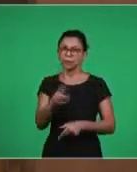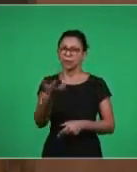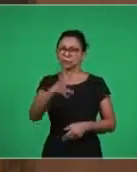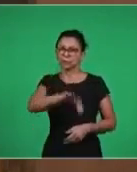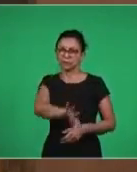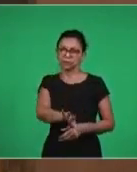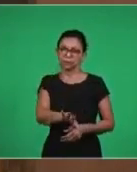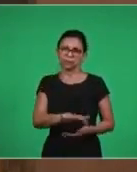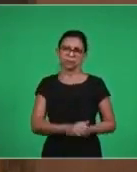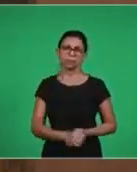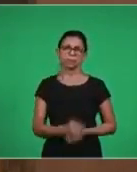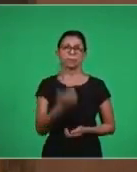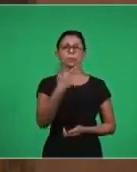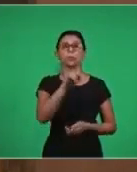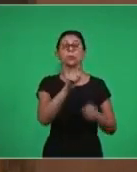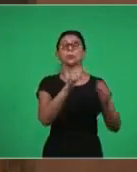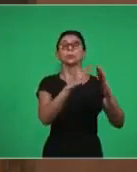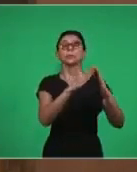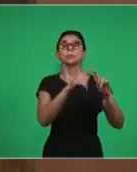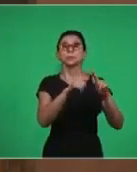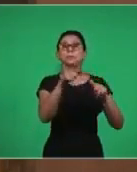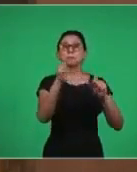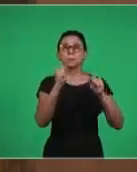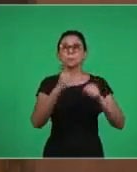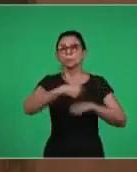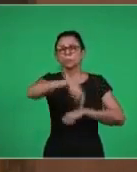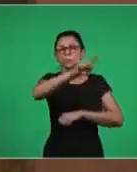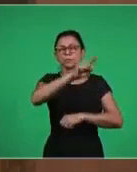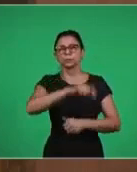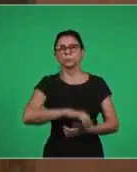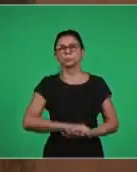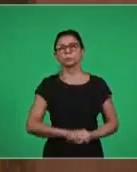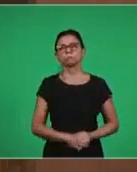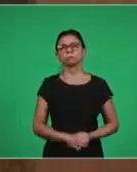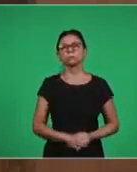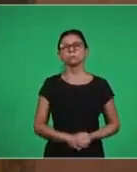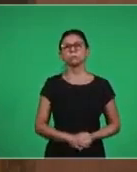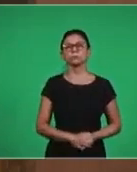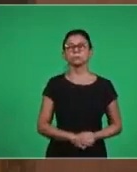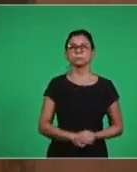No problem. You can send this bread to other churches because they know where they are going to.